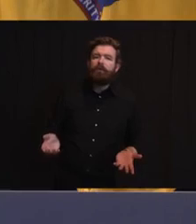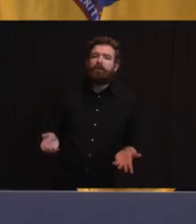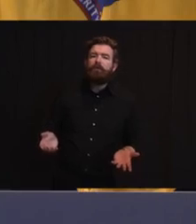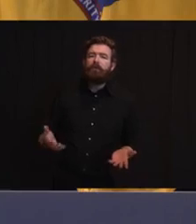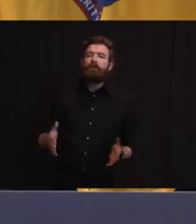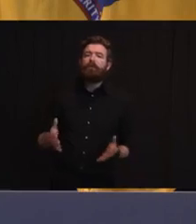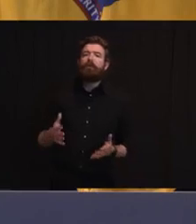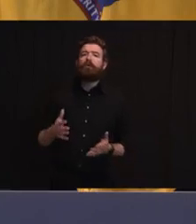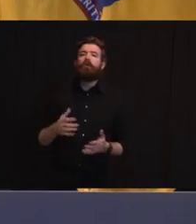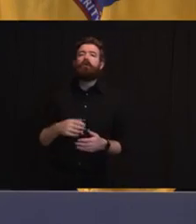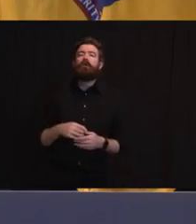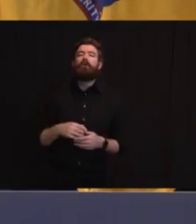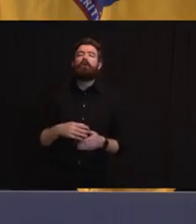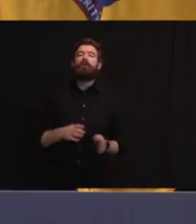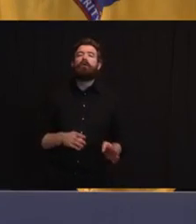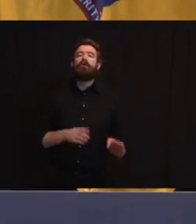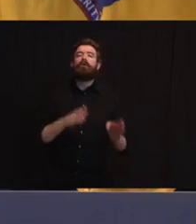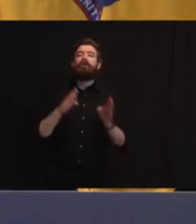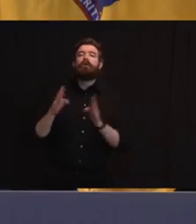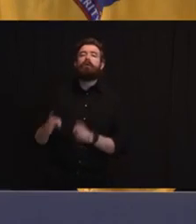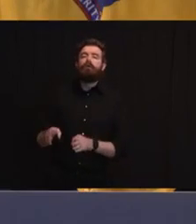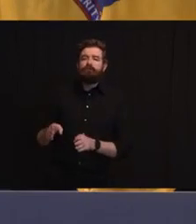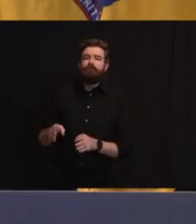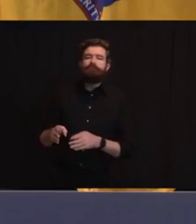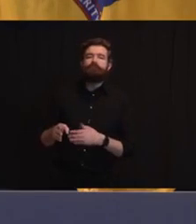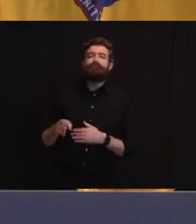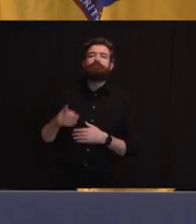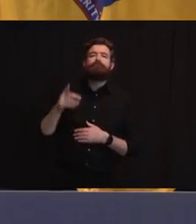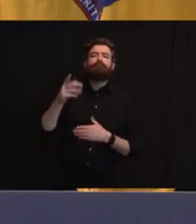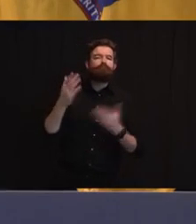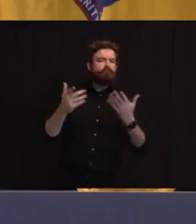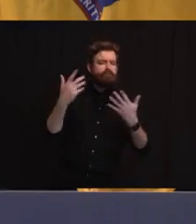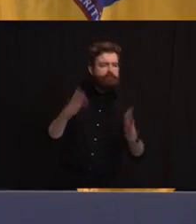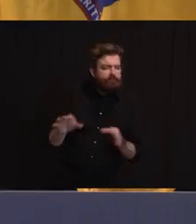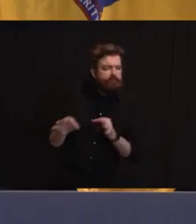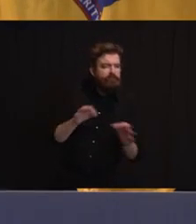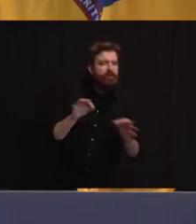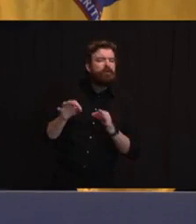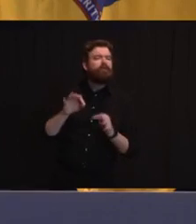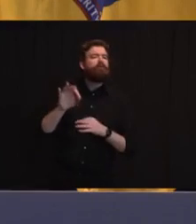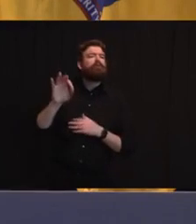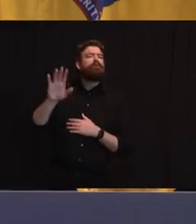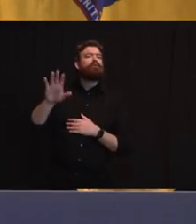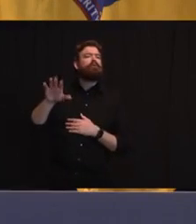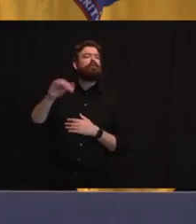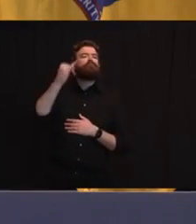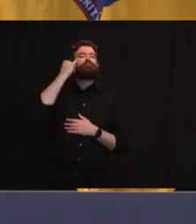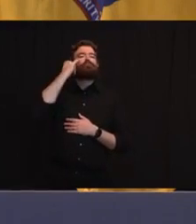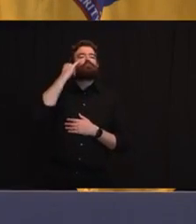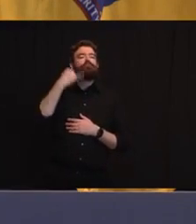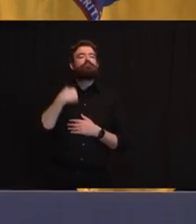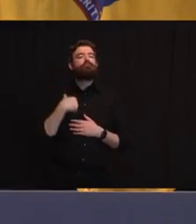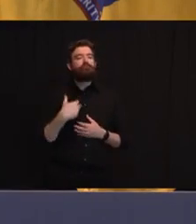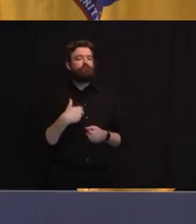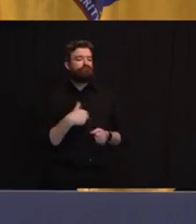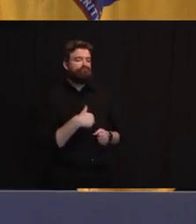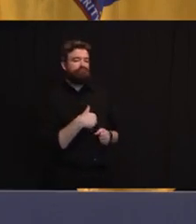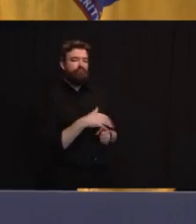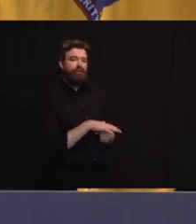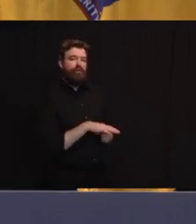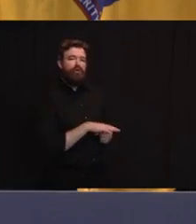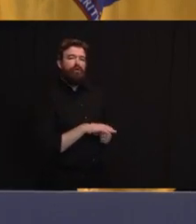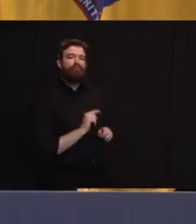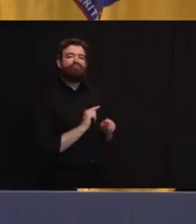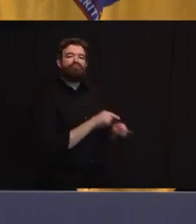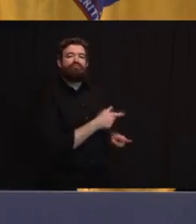You might have addressed this, I think, but I just wanted to ask, what determines whether someone goes to a mega site? I mean, is that up to them, or are there certain